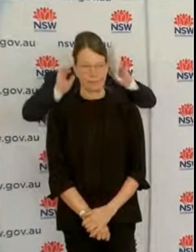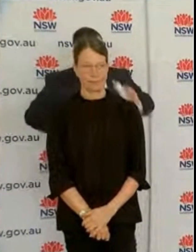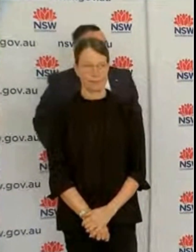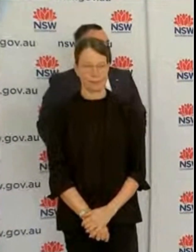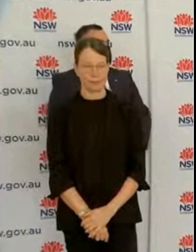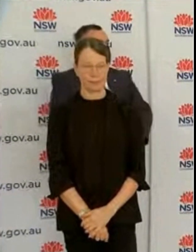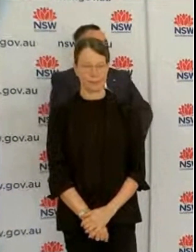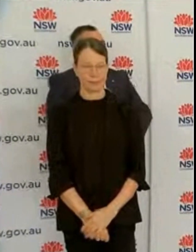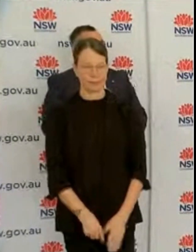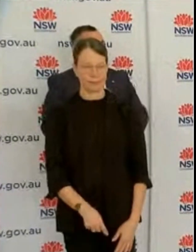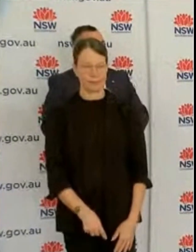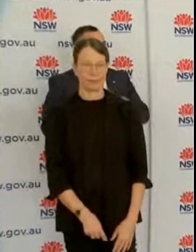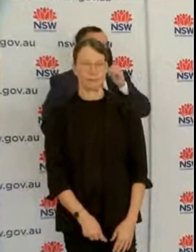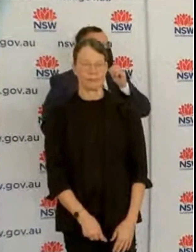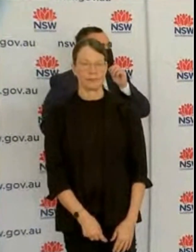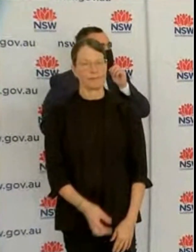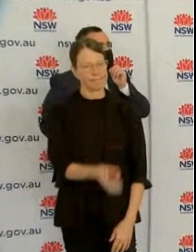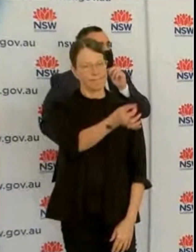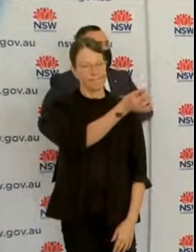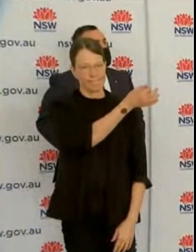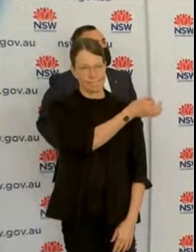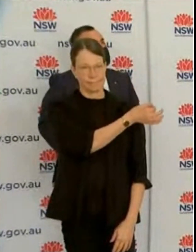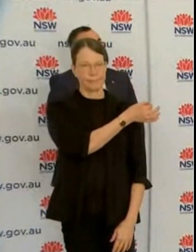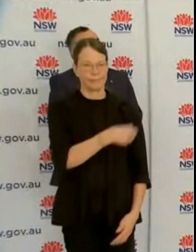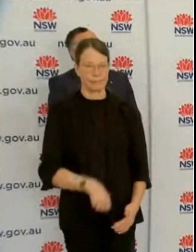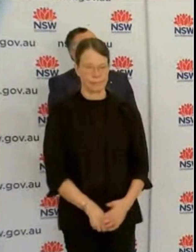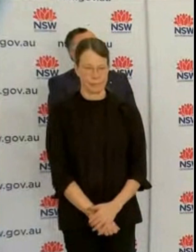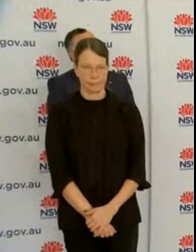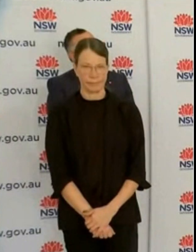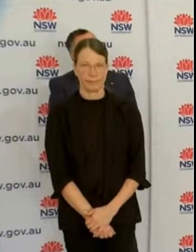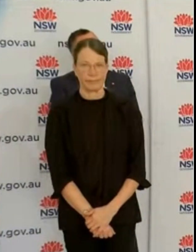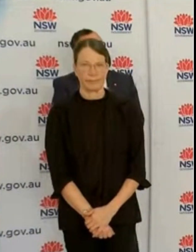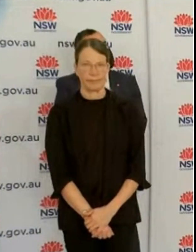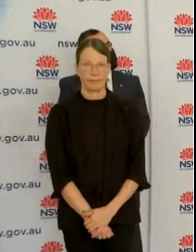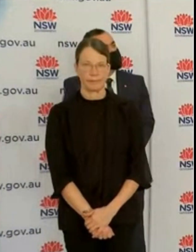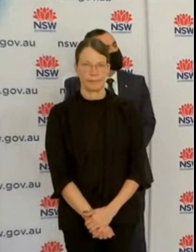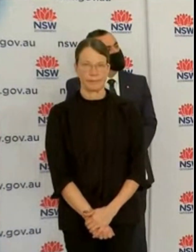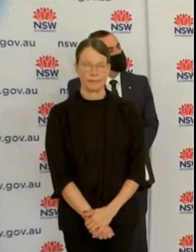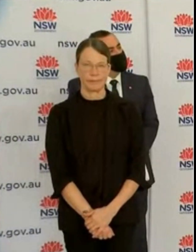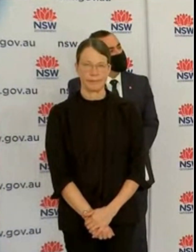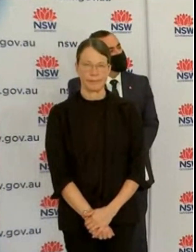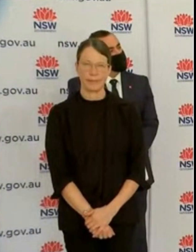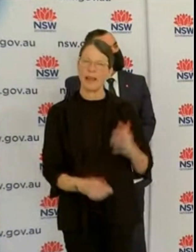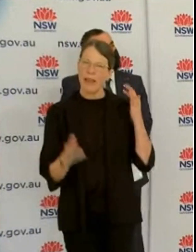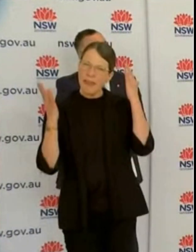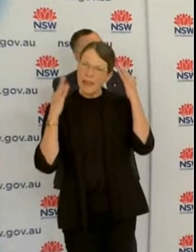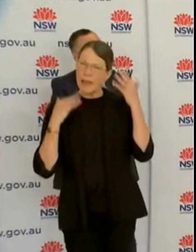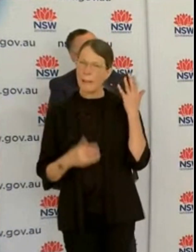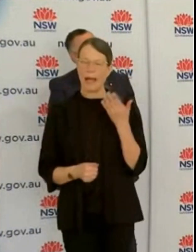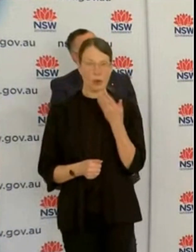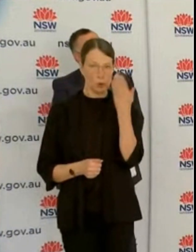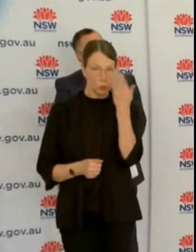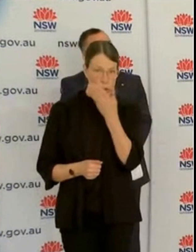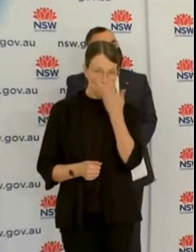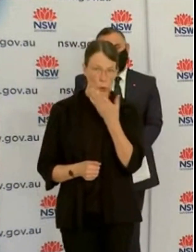HSC test. I'll come to that. In relation to schools, just back on the issue of ventilation monitoring, are there technologies that we're